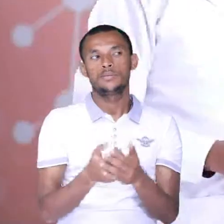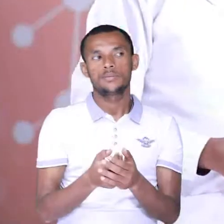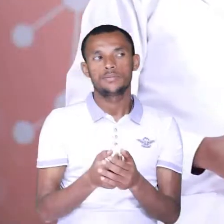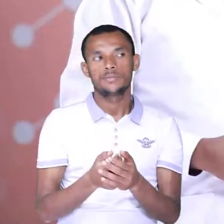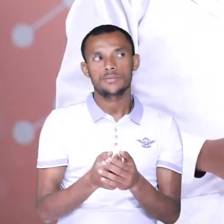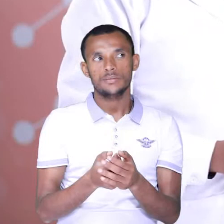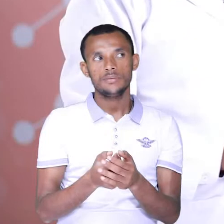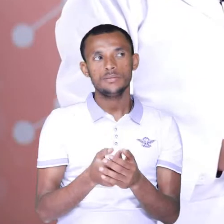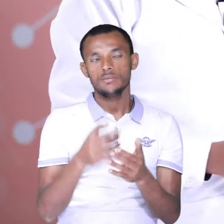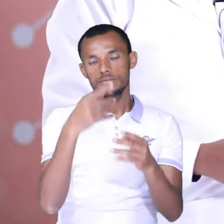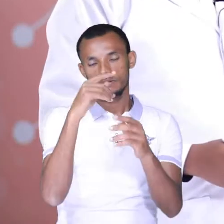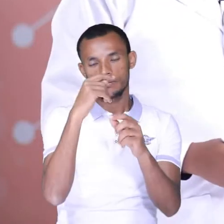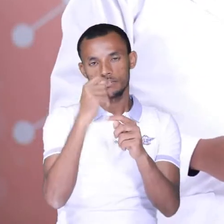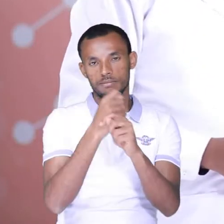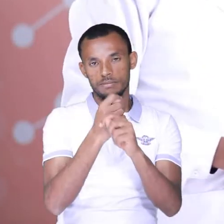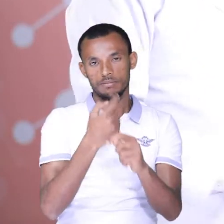Here you have an activity.